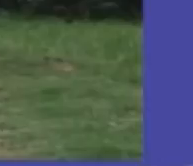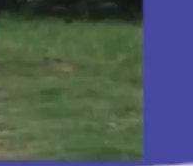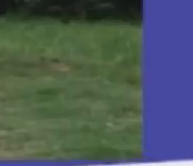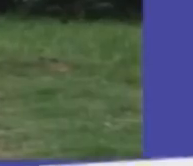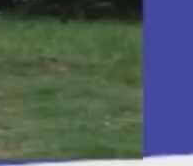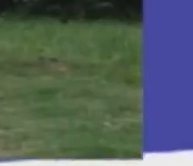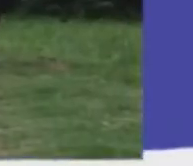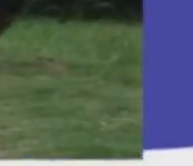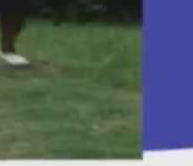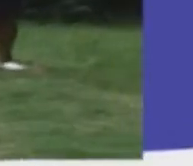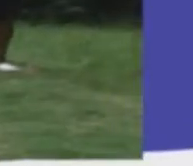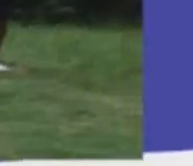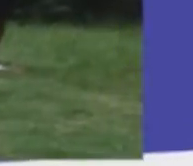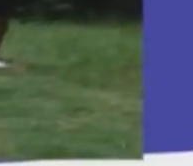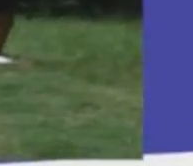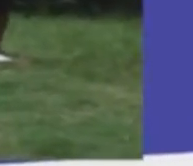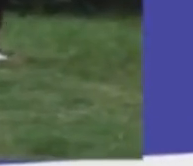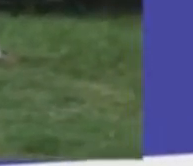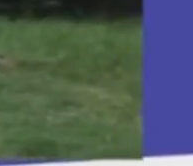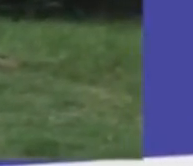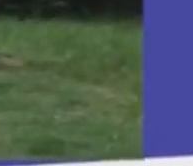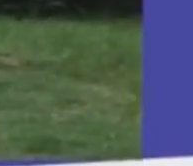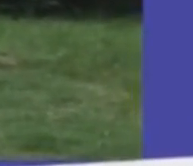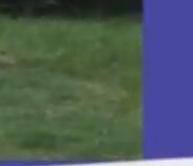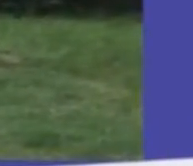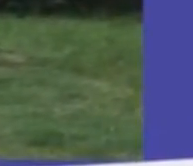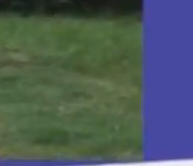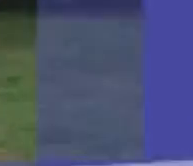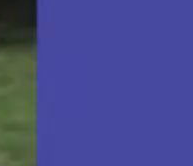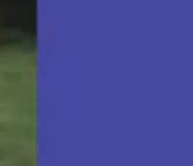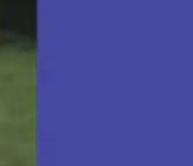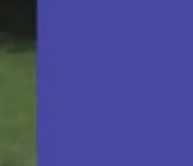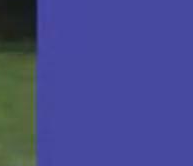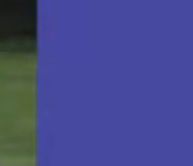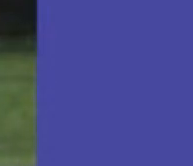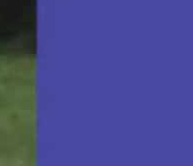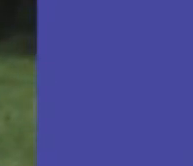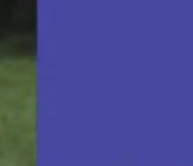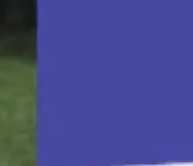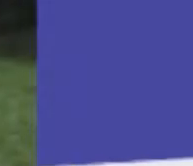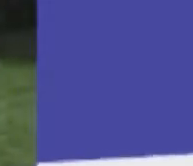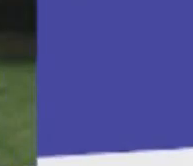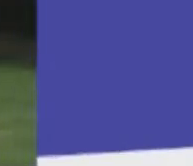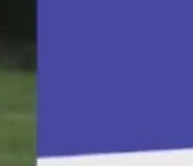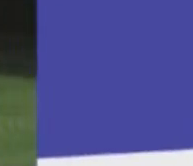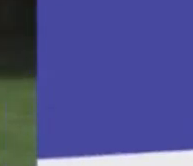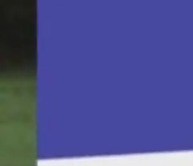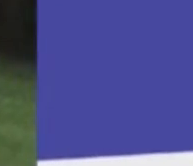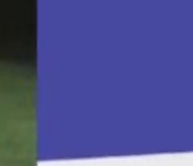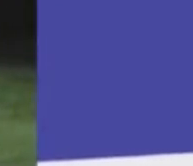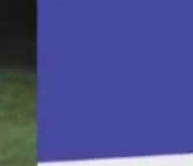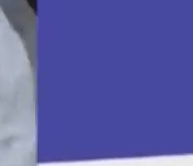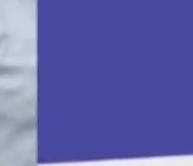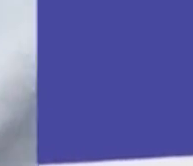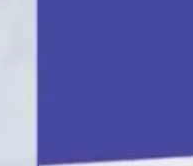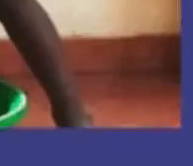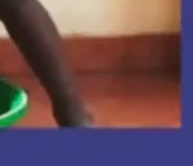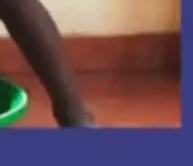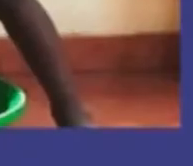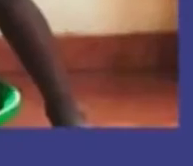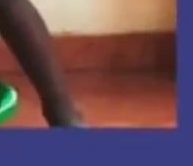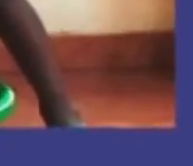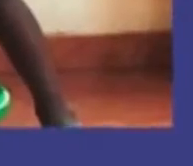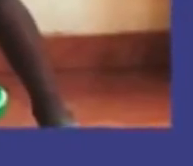the circumstances. Our following of Christ the Good Shepherd should enable us to have more